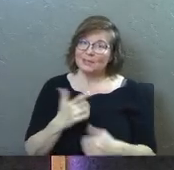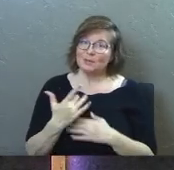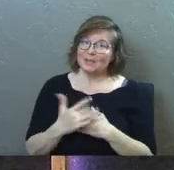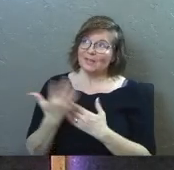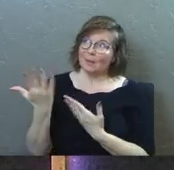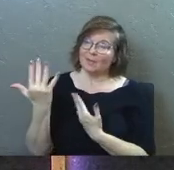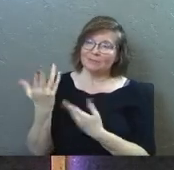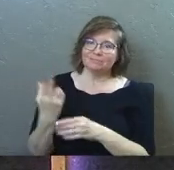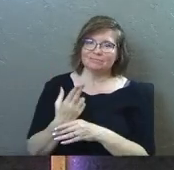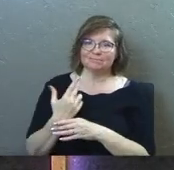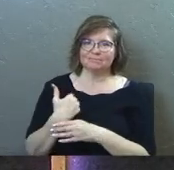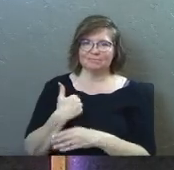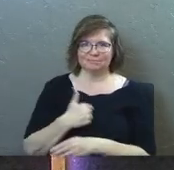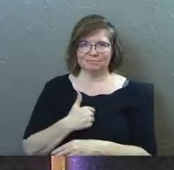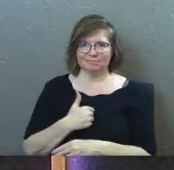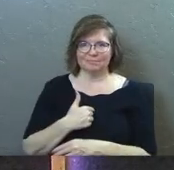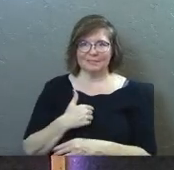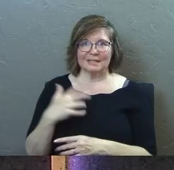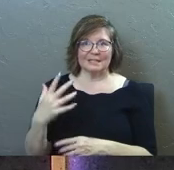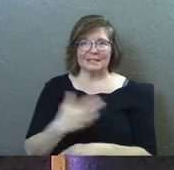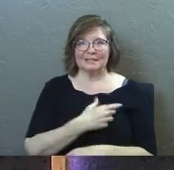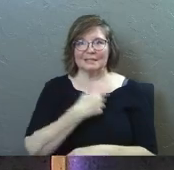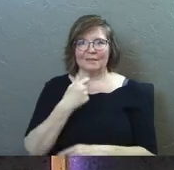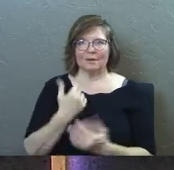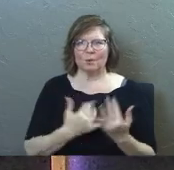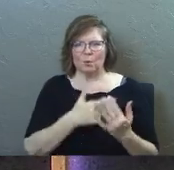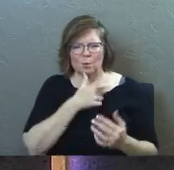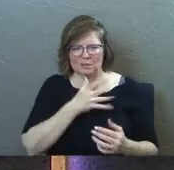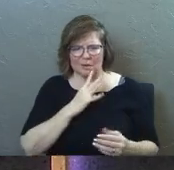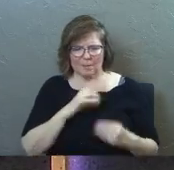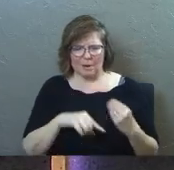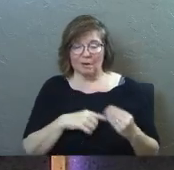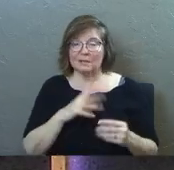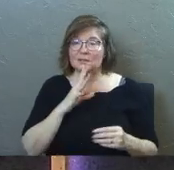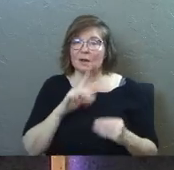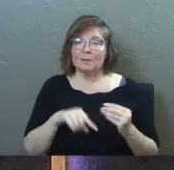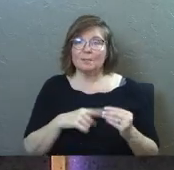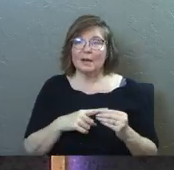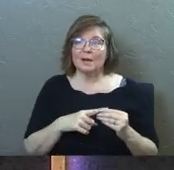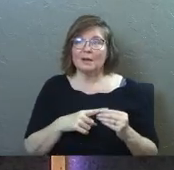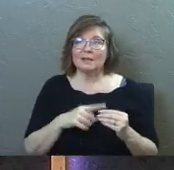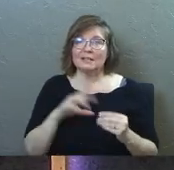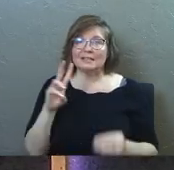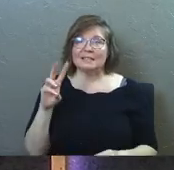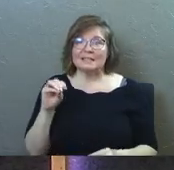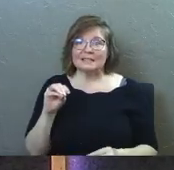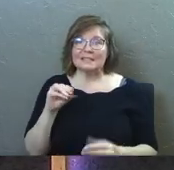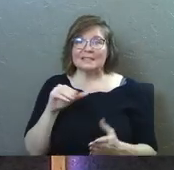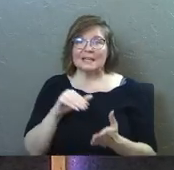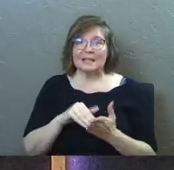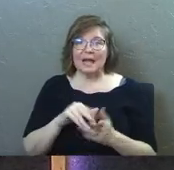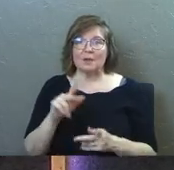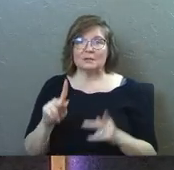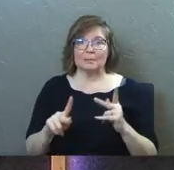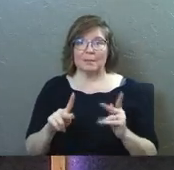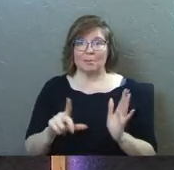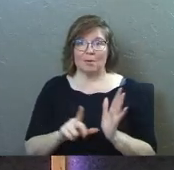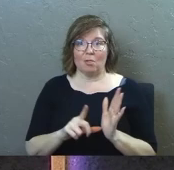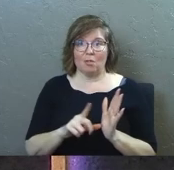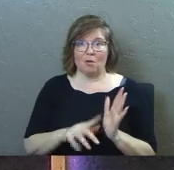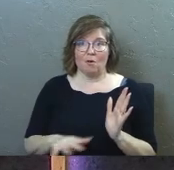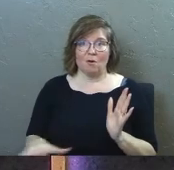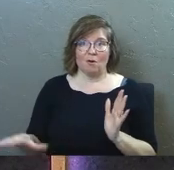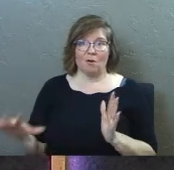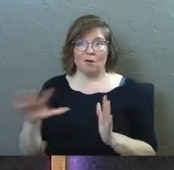be available. Snatch others from the fire. Who's he talking about? He's talking about the 60,000 people